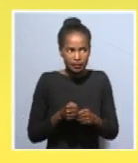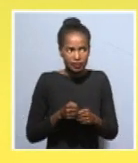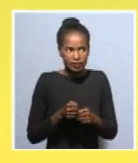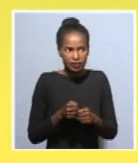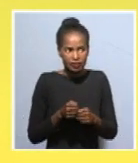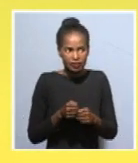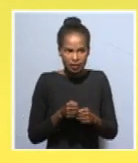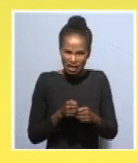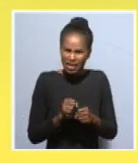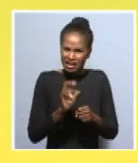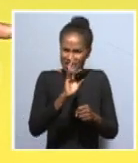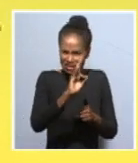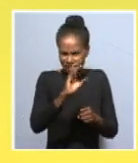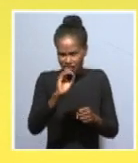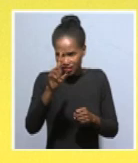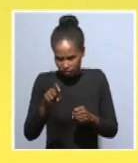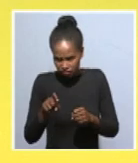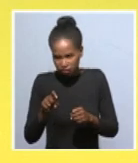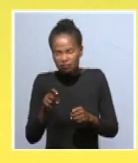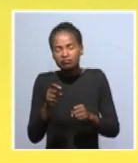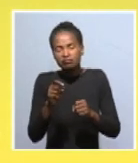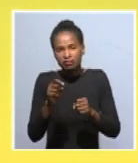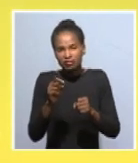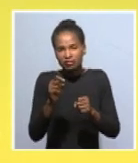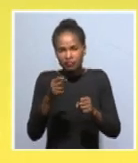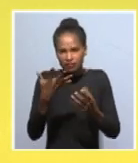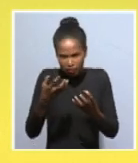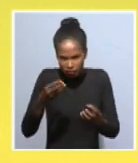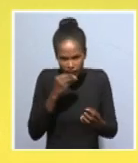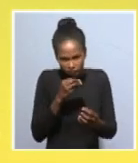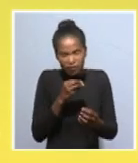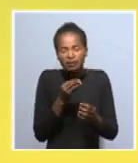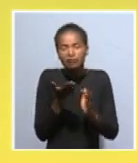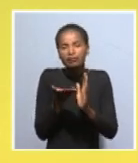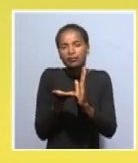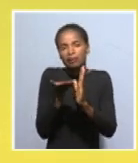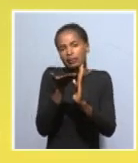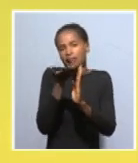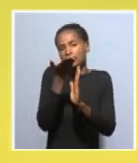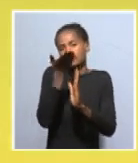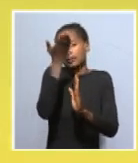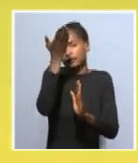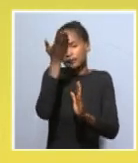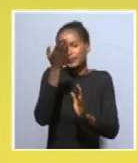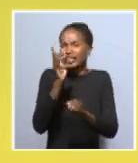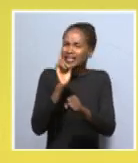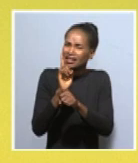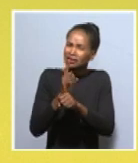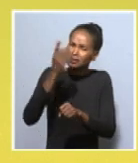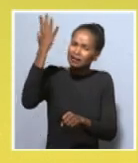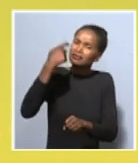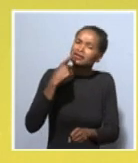going to increase. And then that's why I said at the beginning, we have to start the